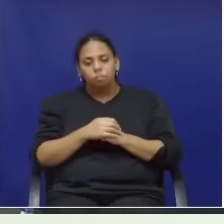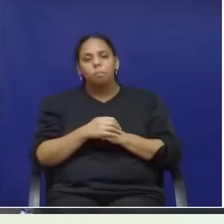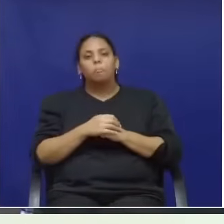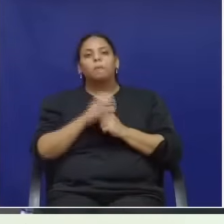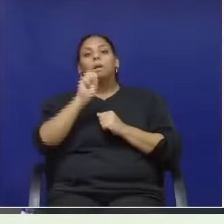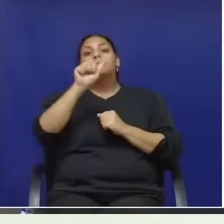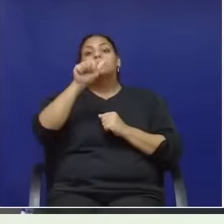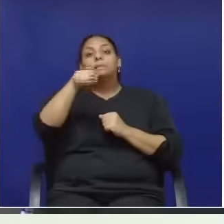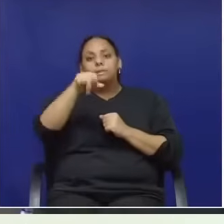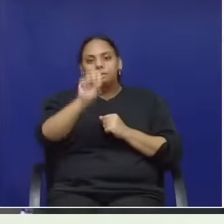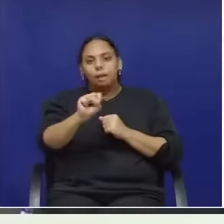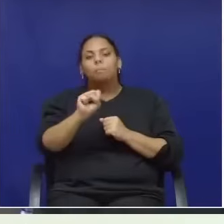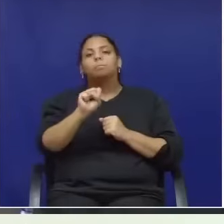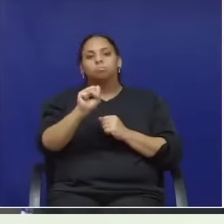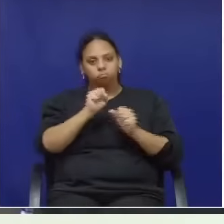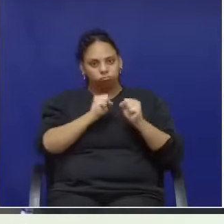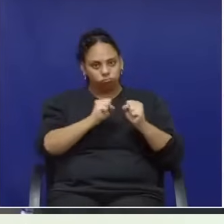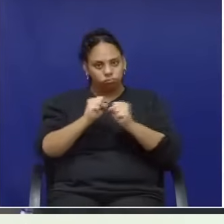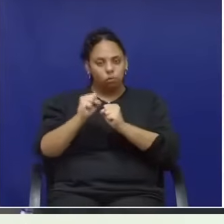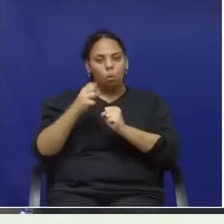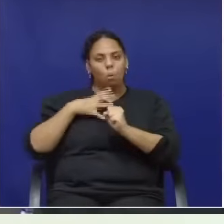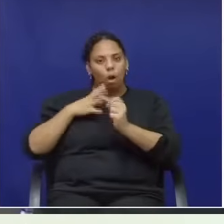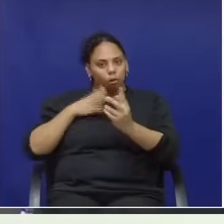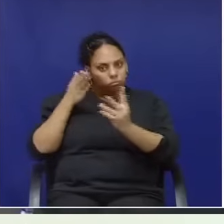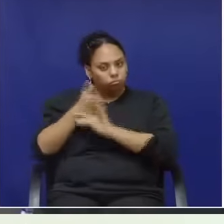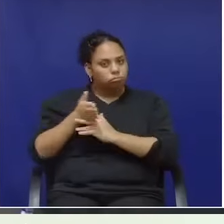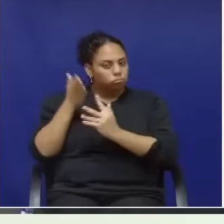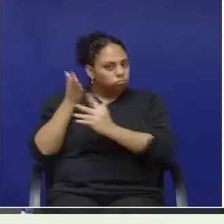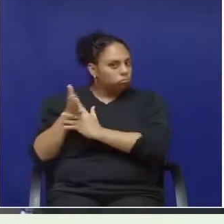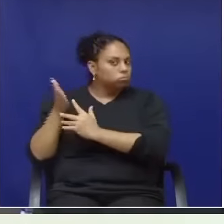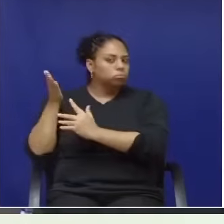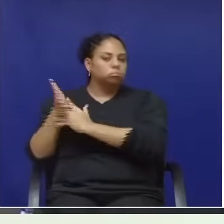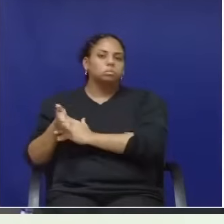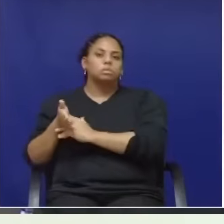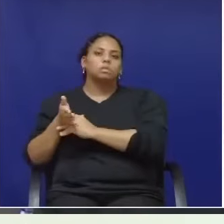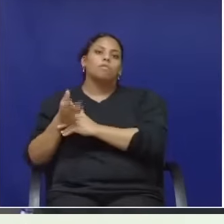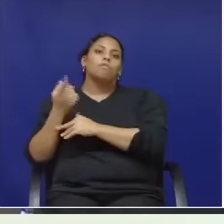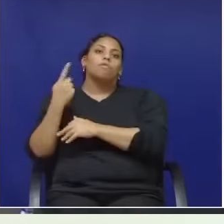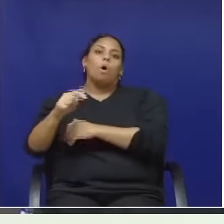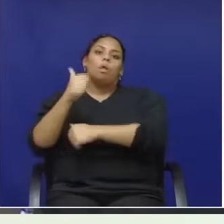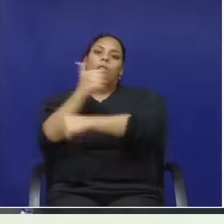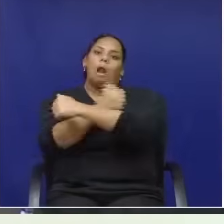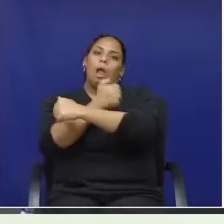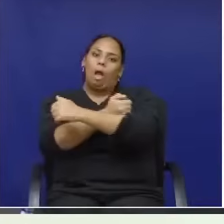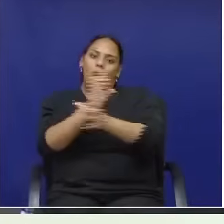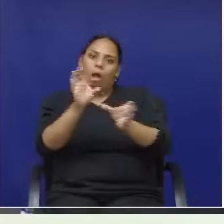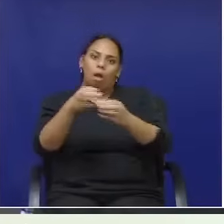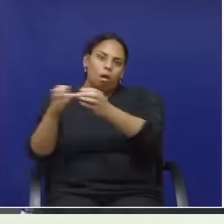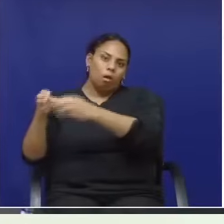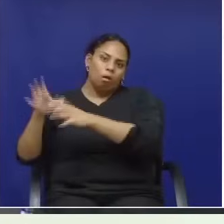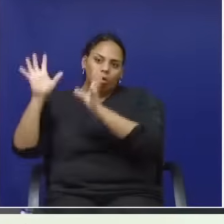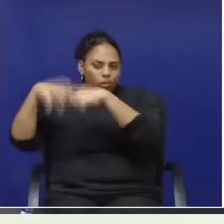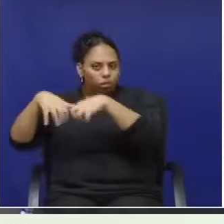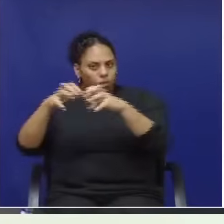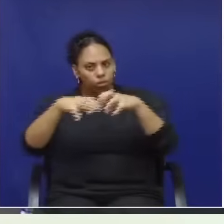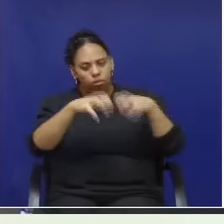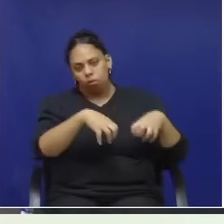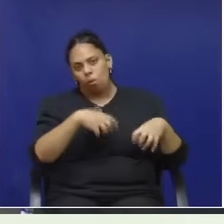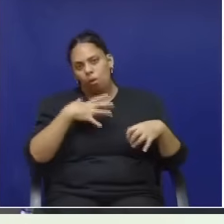remains committed to disrupting and dismantling organized drug syndicates through a